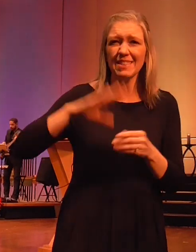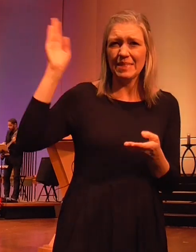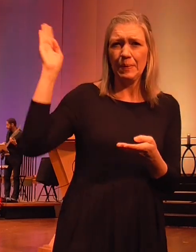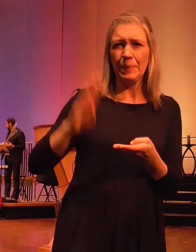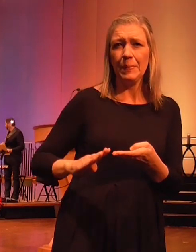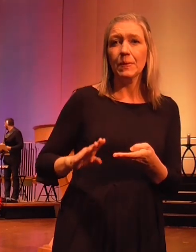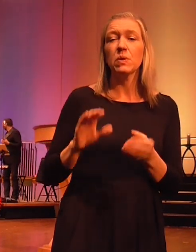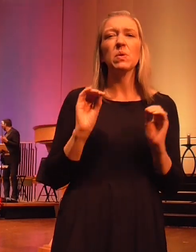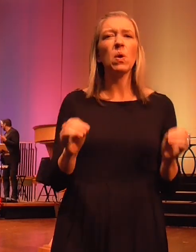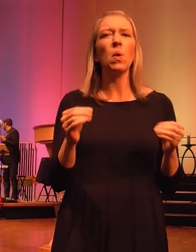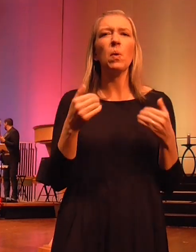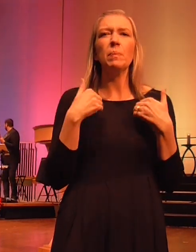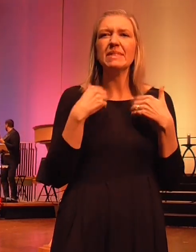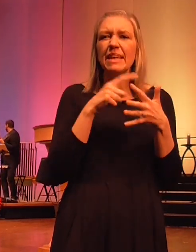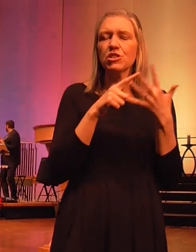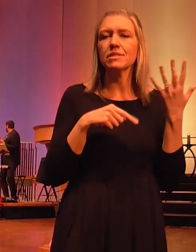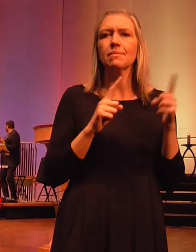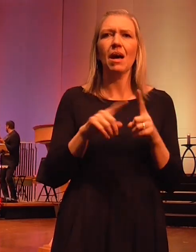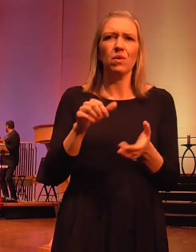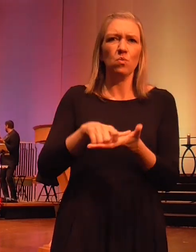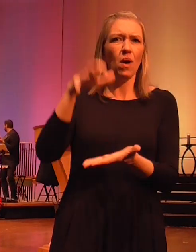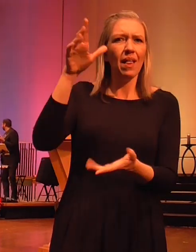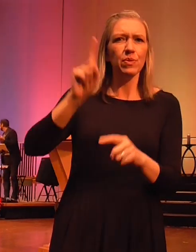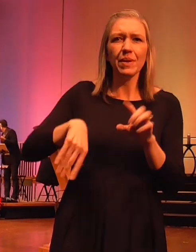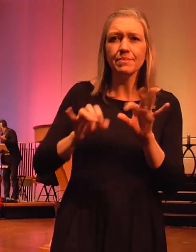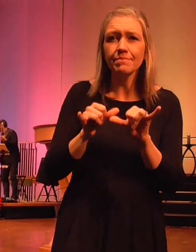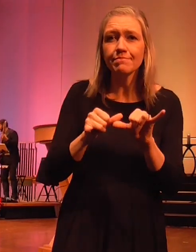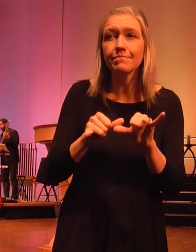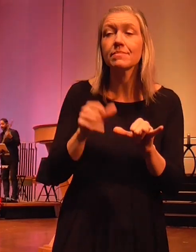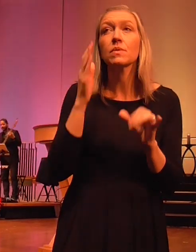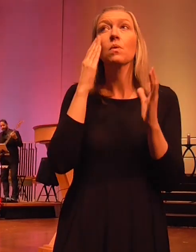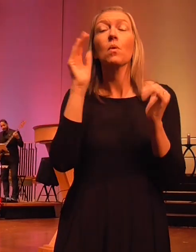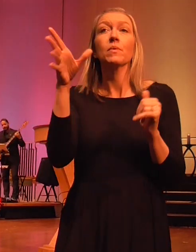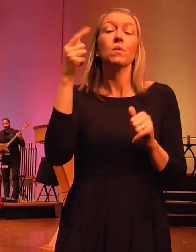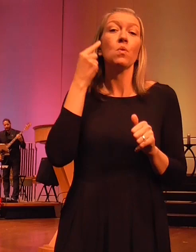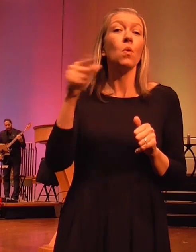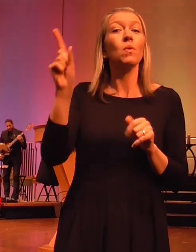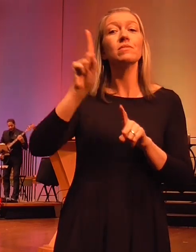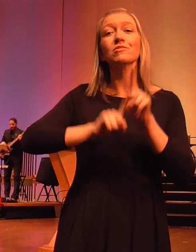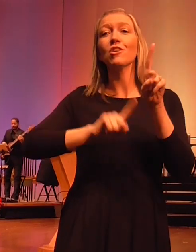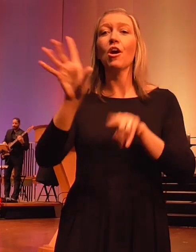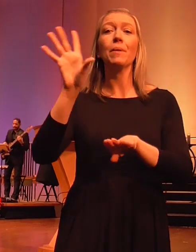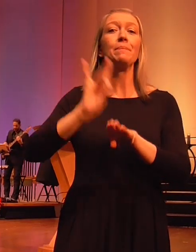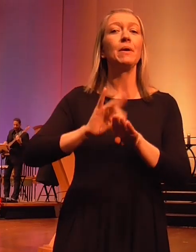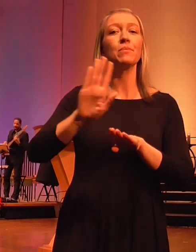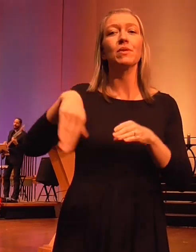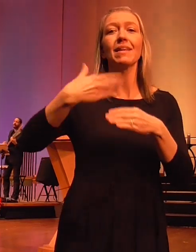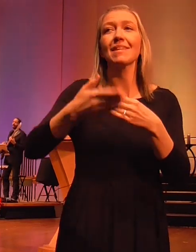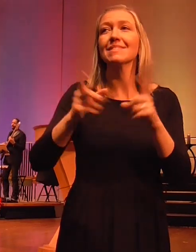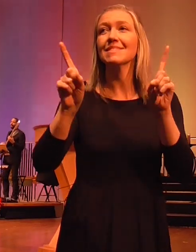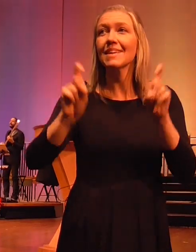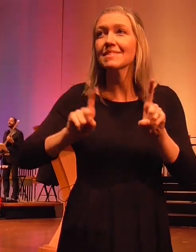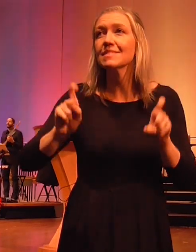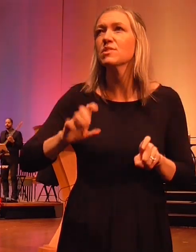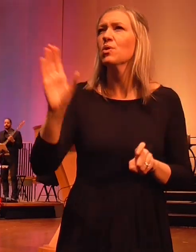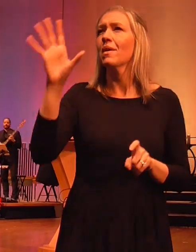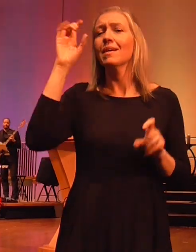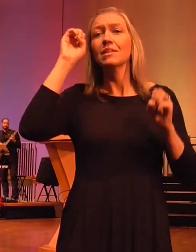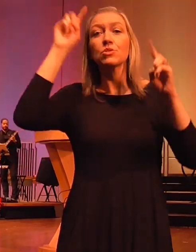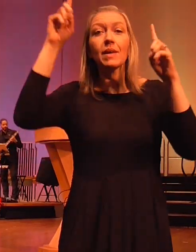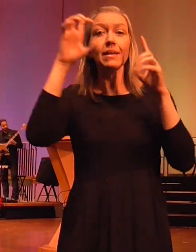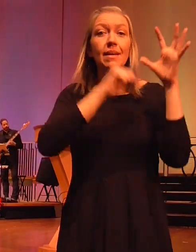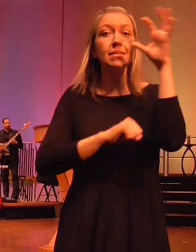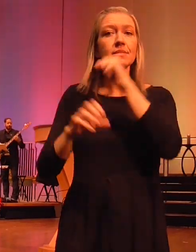no possessions but immeasurable wealth. May you get a gold star on your next test. May your educated guesses always